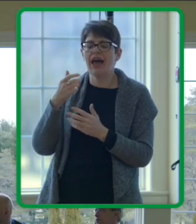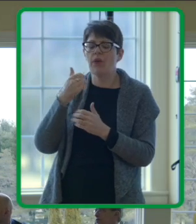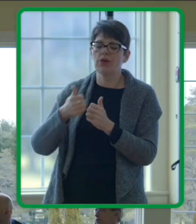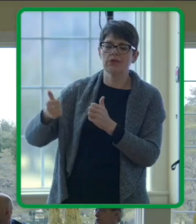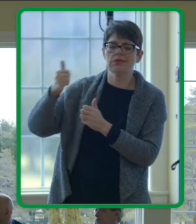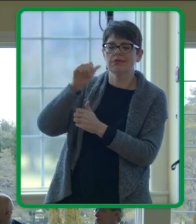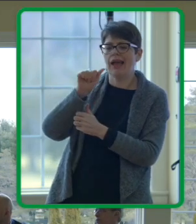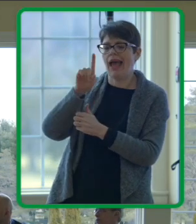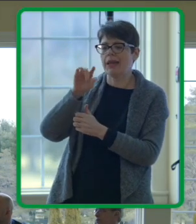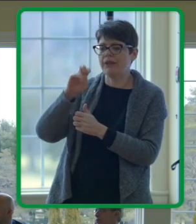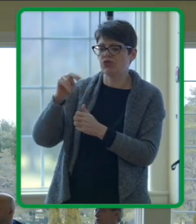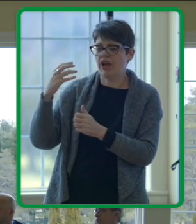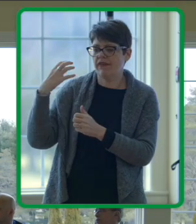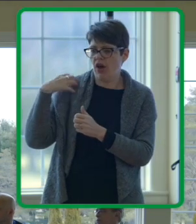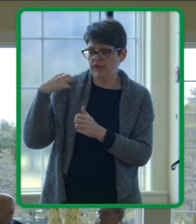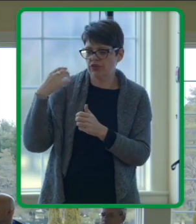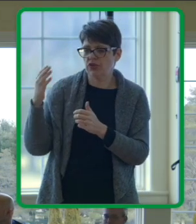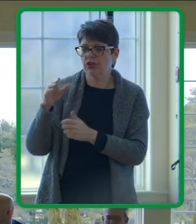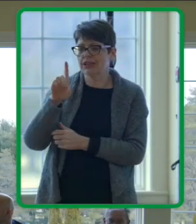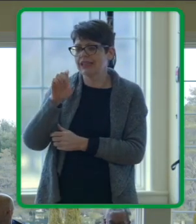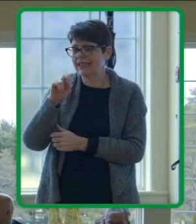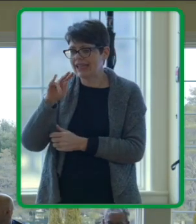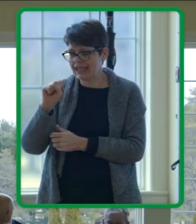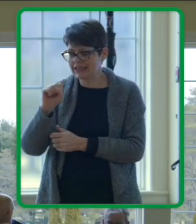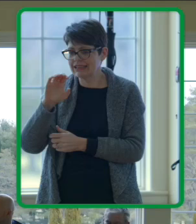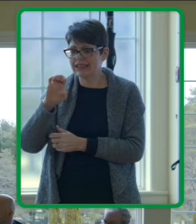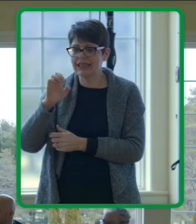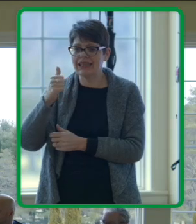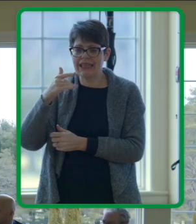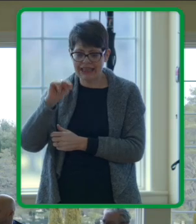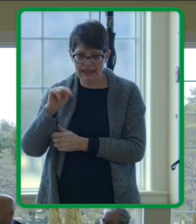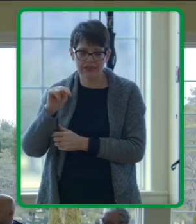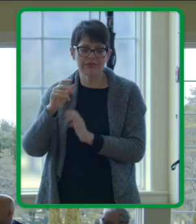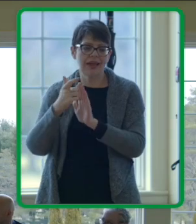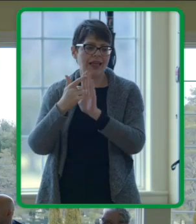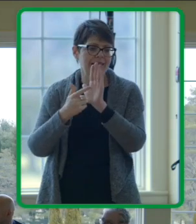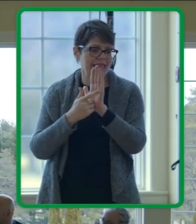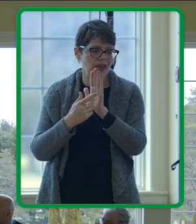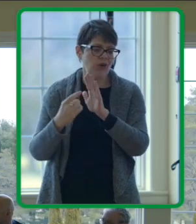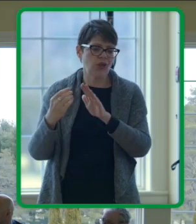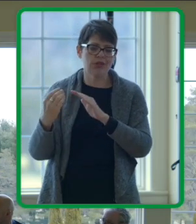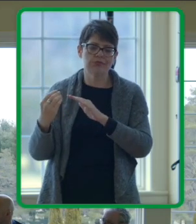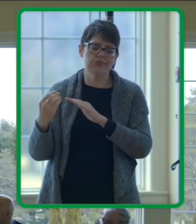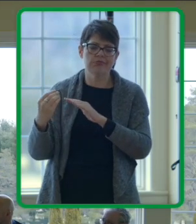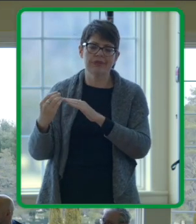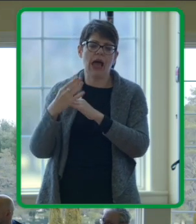officer. And Dennis Egan, our legal counsel from Cook,